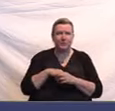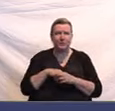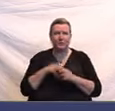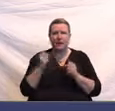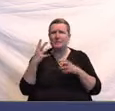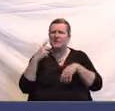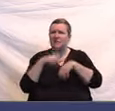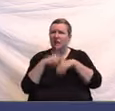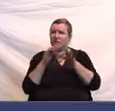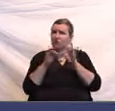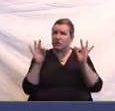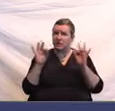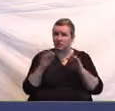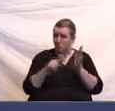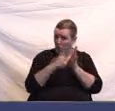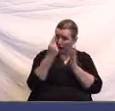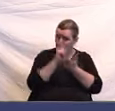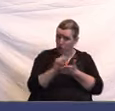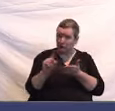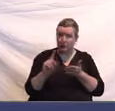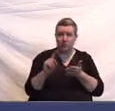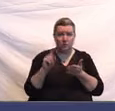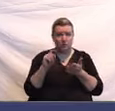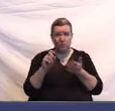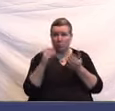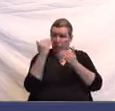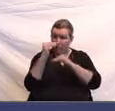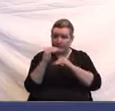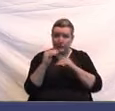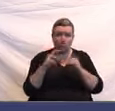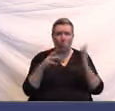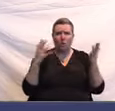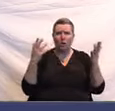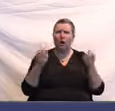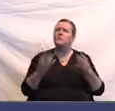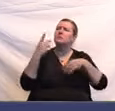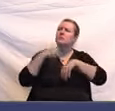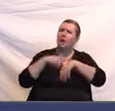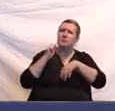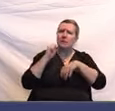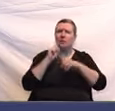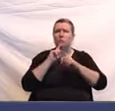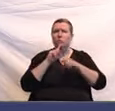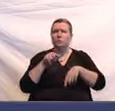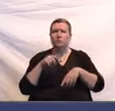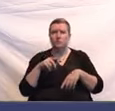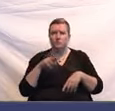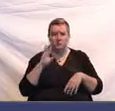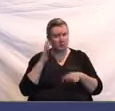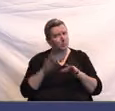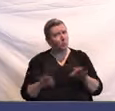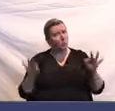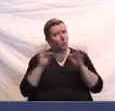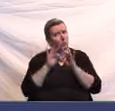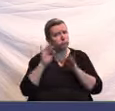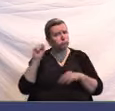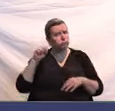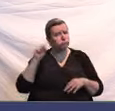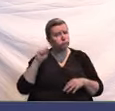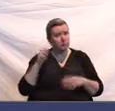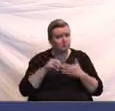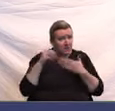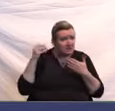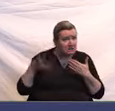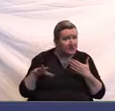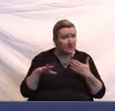week? Unlimited, only once? Because it sounds important, and the tests are pretty expensive if you go to